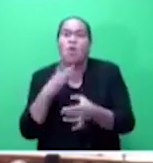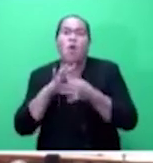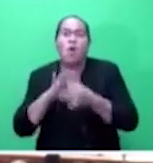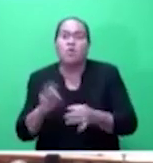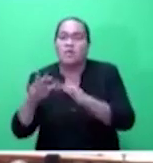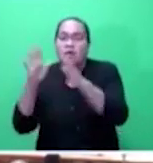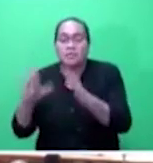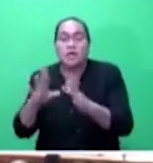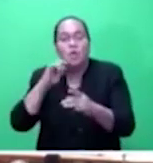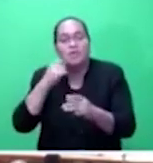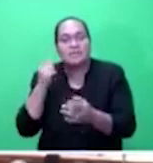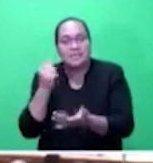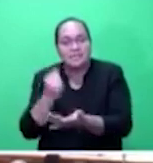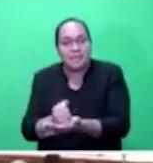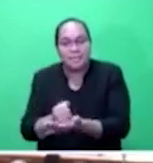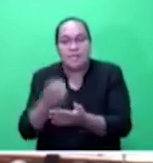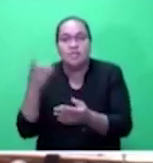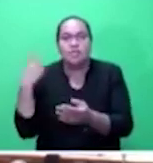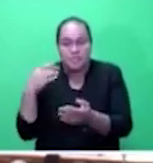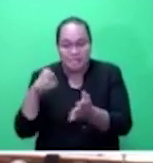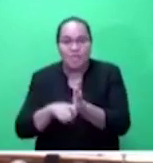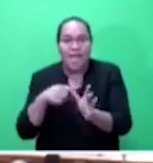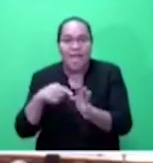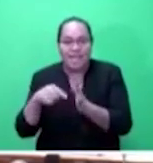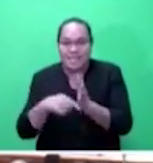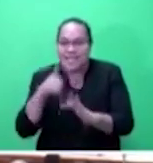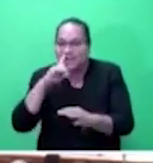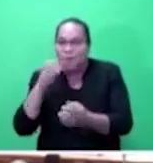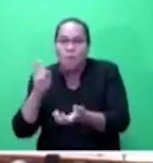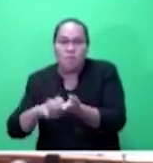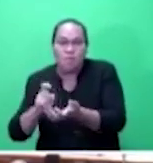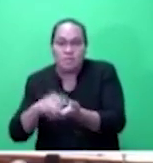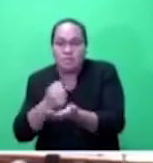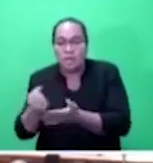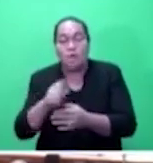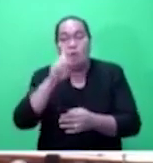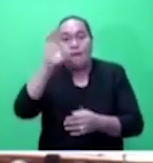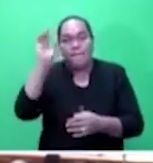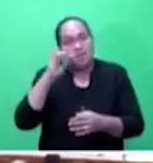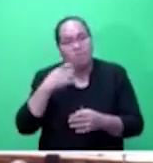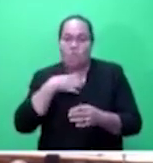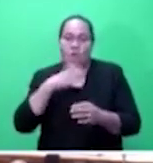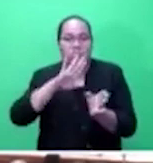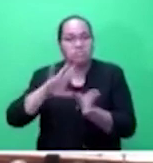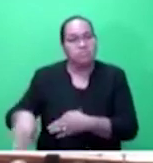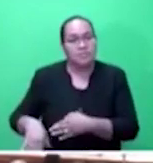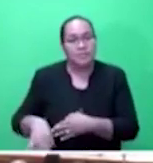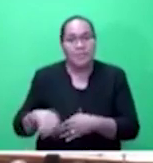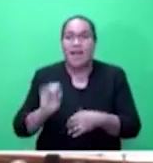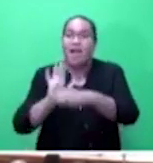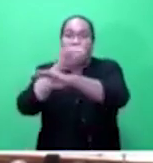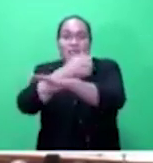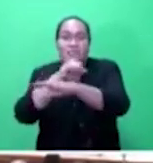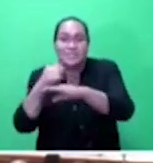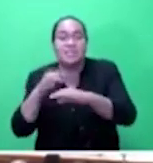stamp duty rates for Fiji resident taxpayers for mortgages from 1% to 0%. Foreign nationals will see the mortgages stamp